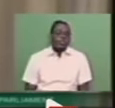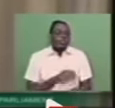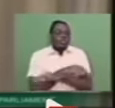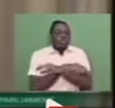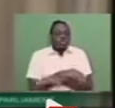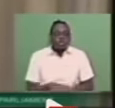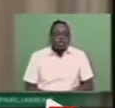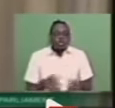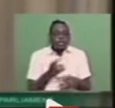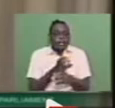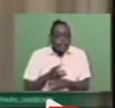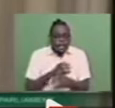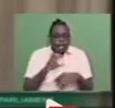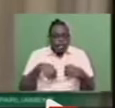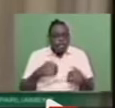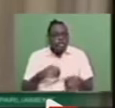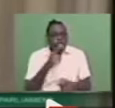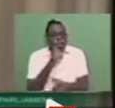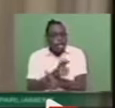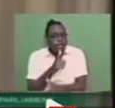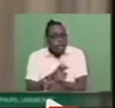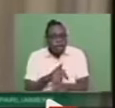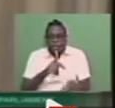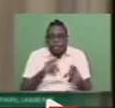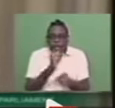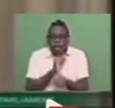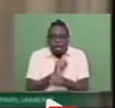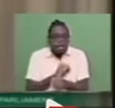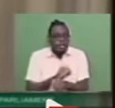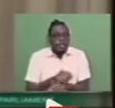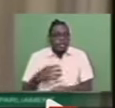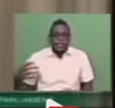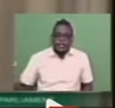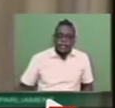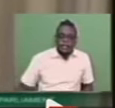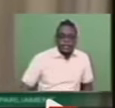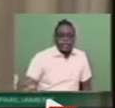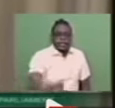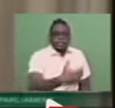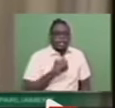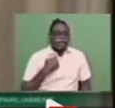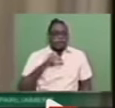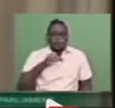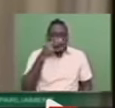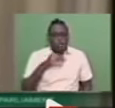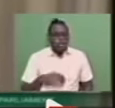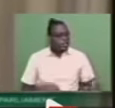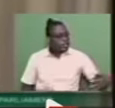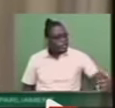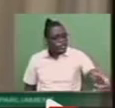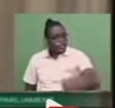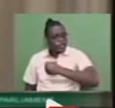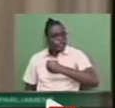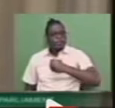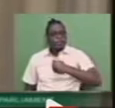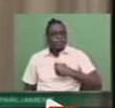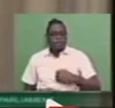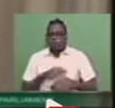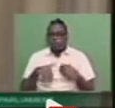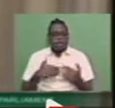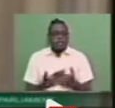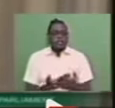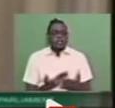little remorse in taking the food off the kitchen tables of these employees. With respect to the sale of the 75